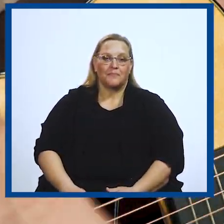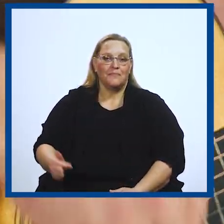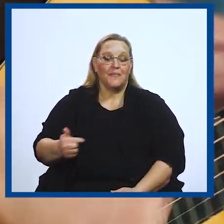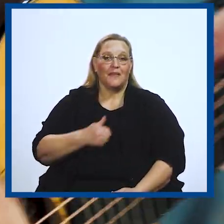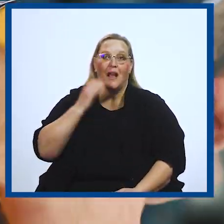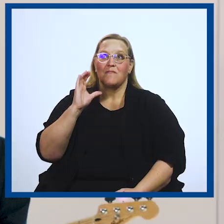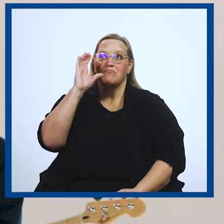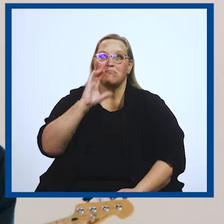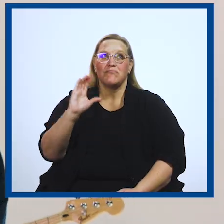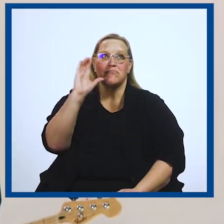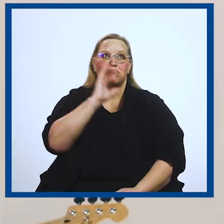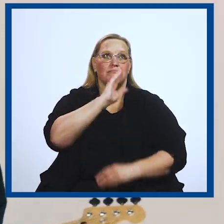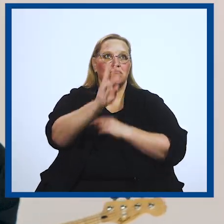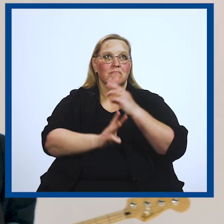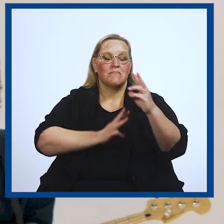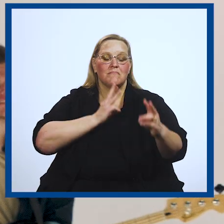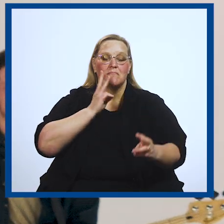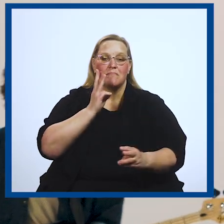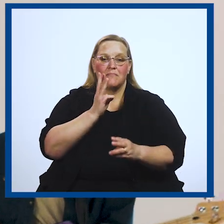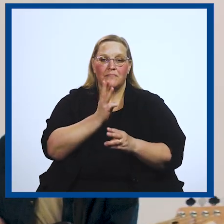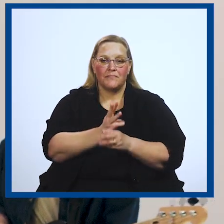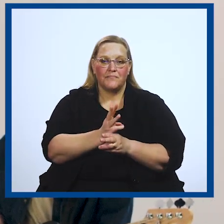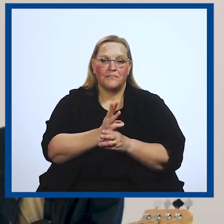I searched the world,